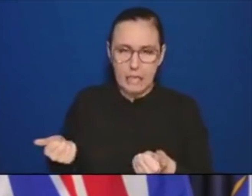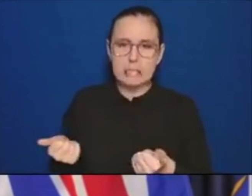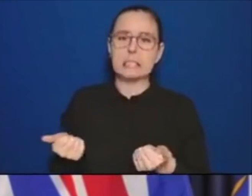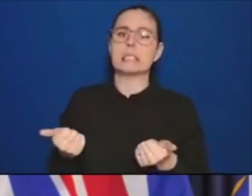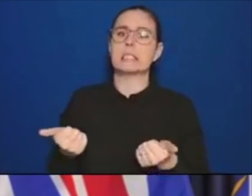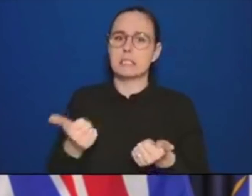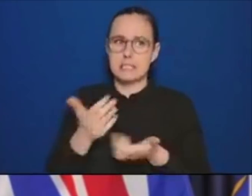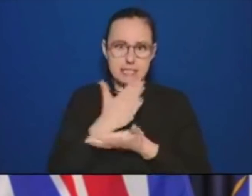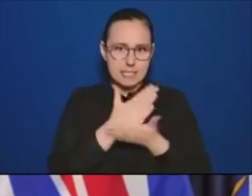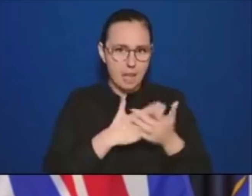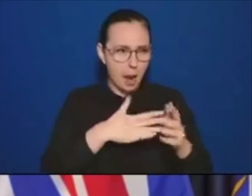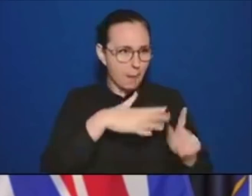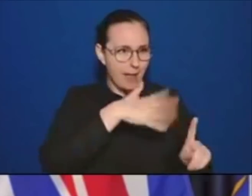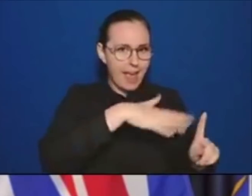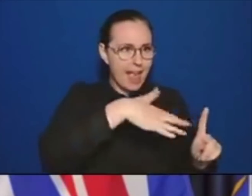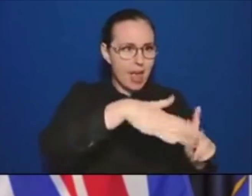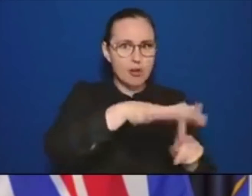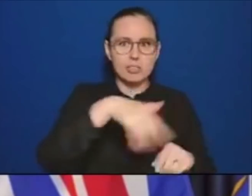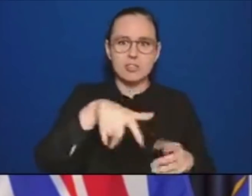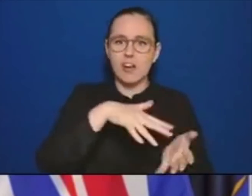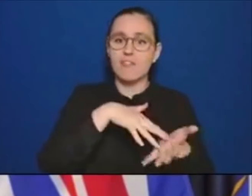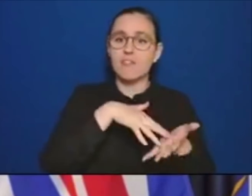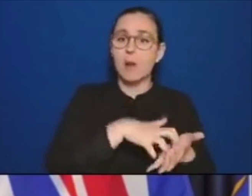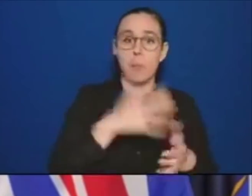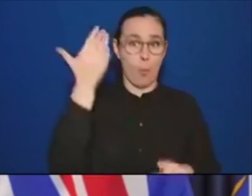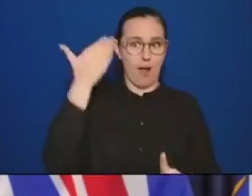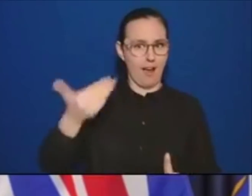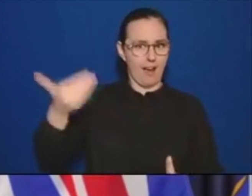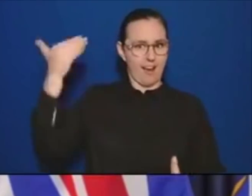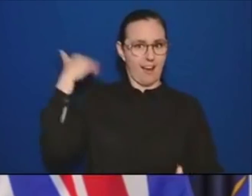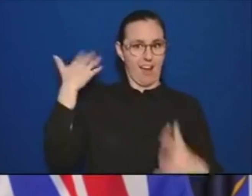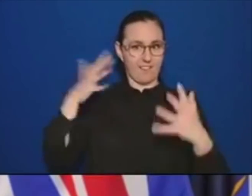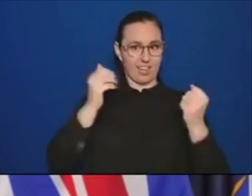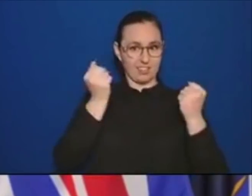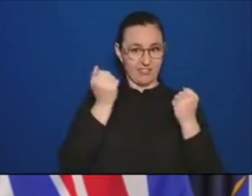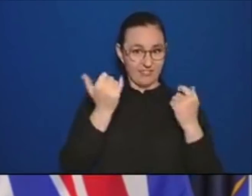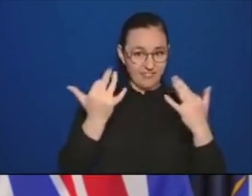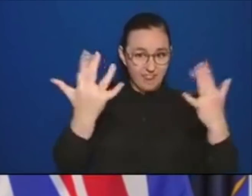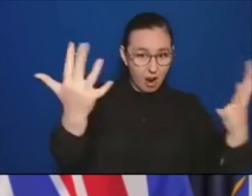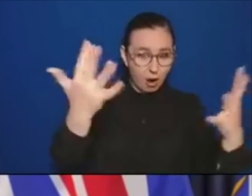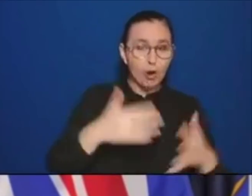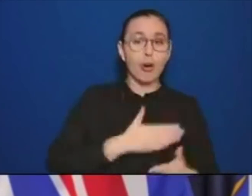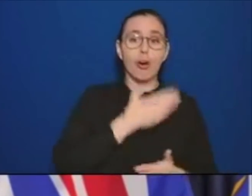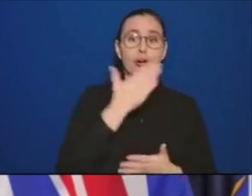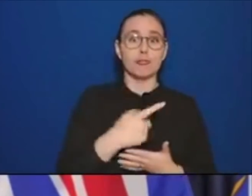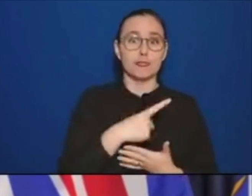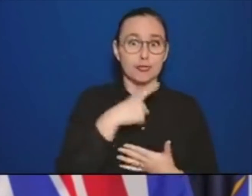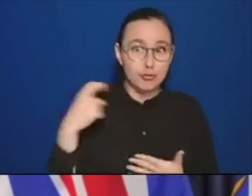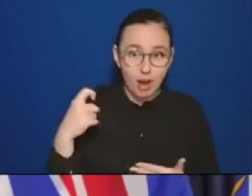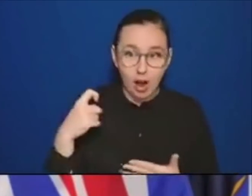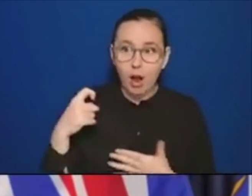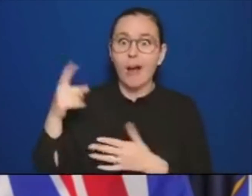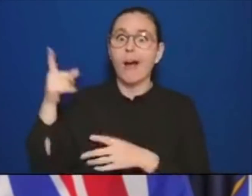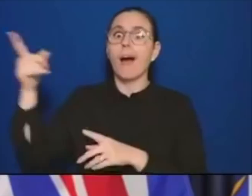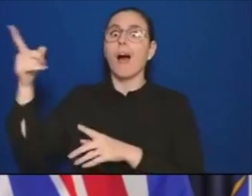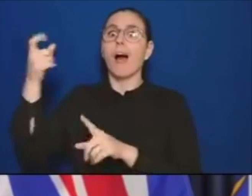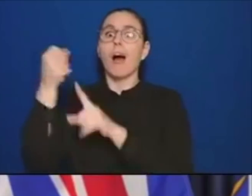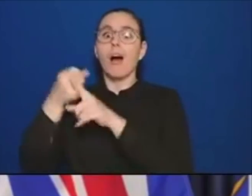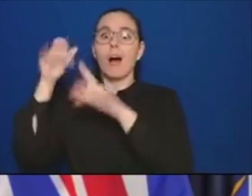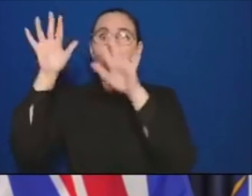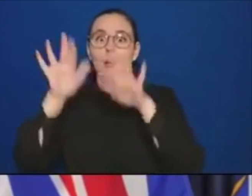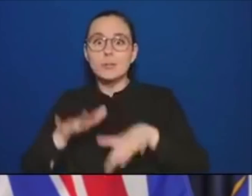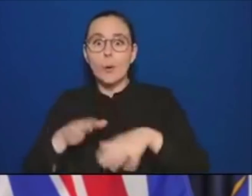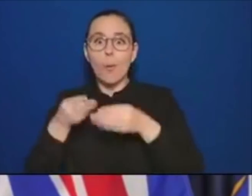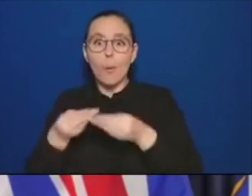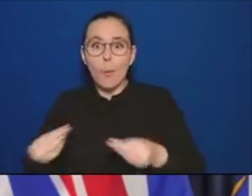and droughts. Although we are up to the challenge, we are working through a monumental task. Environment and Climate